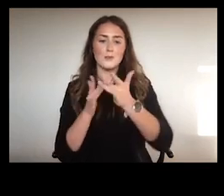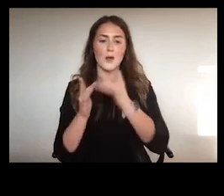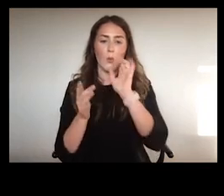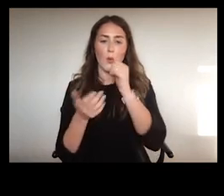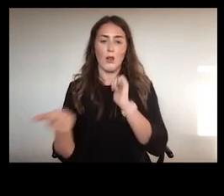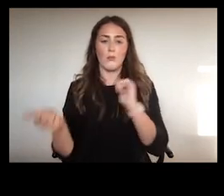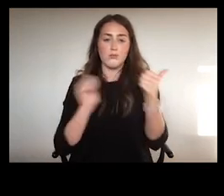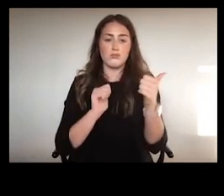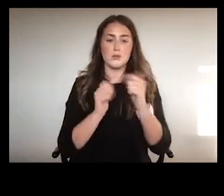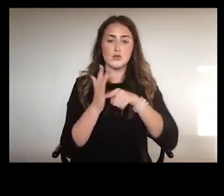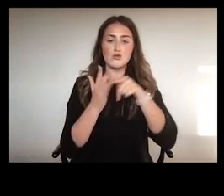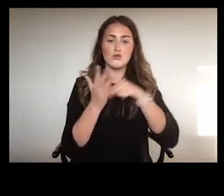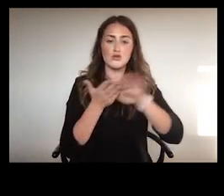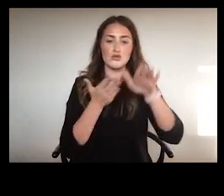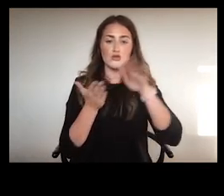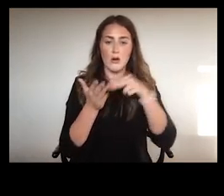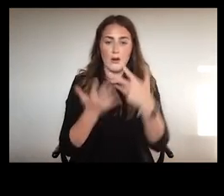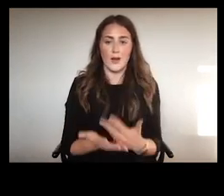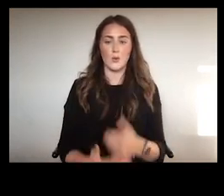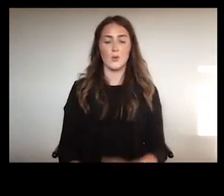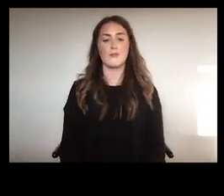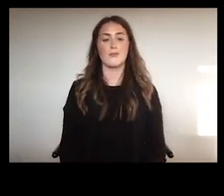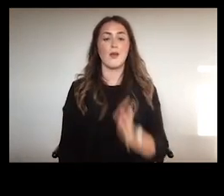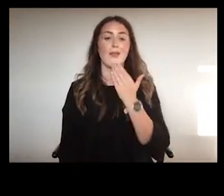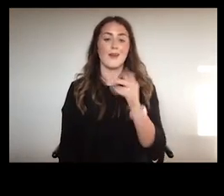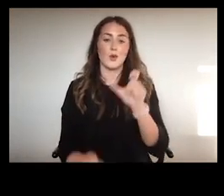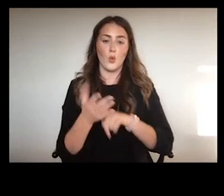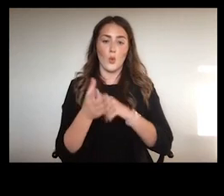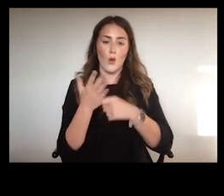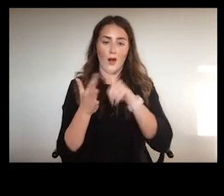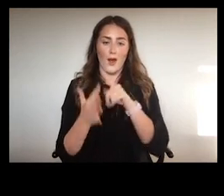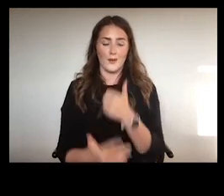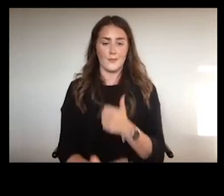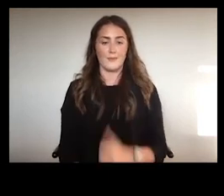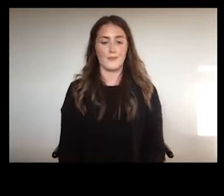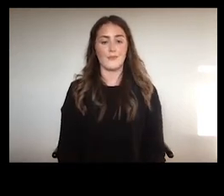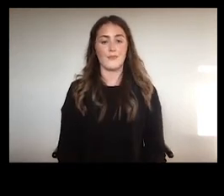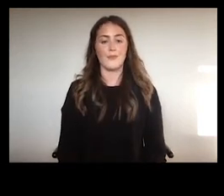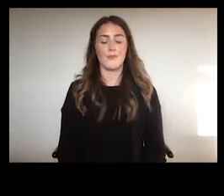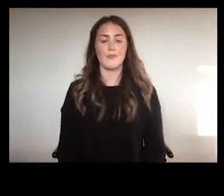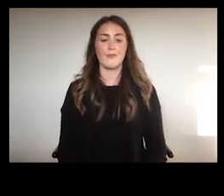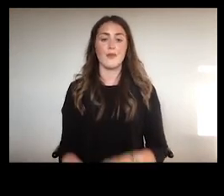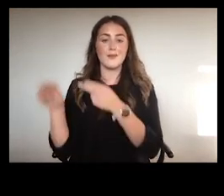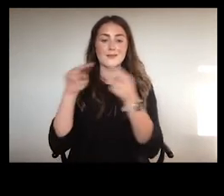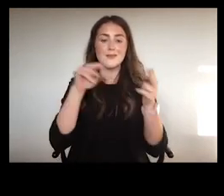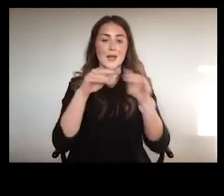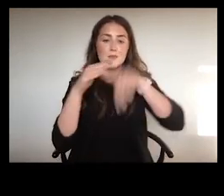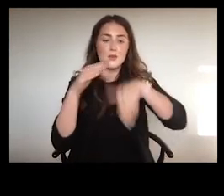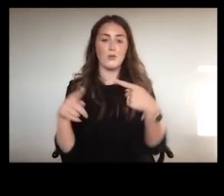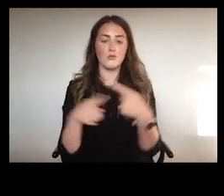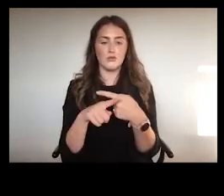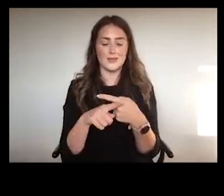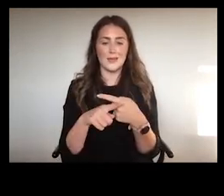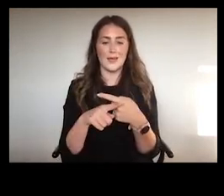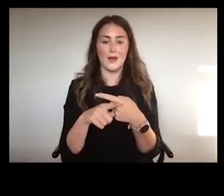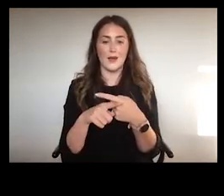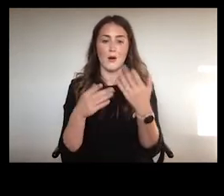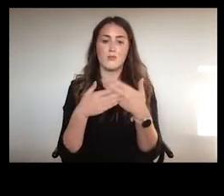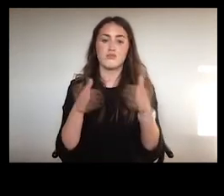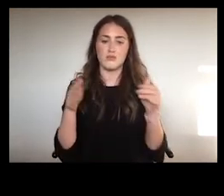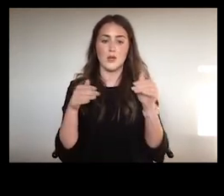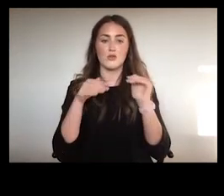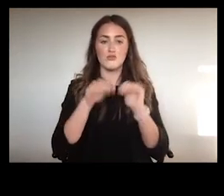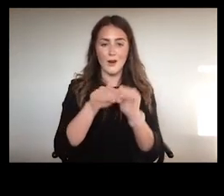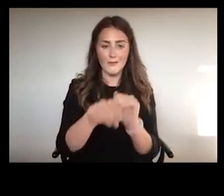our consultation website. And I now hand you back over to John. Thank you, Claire. When the